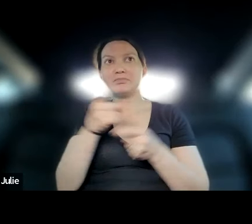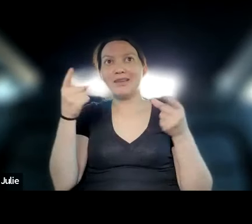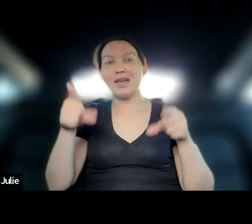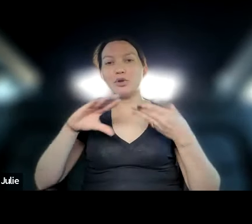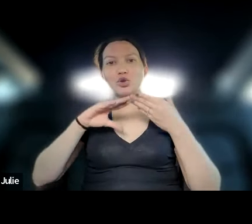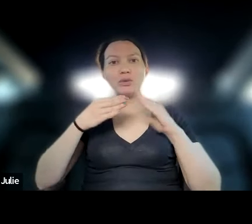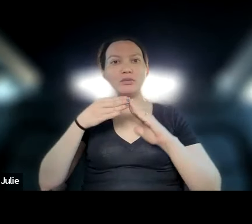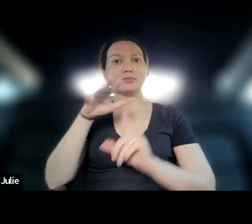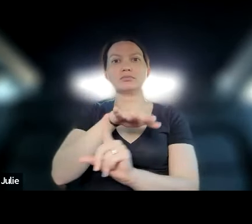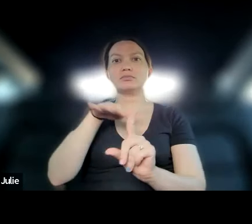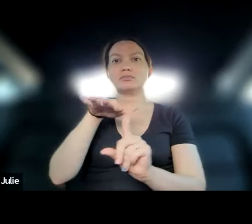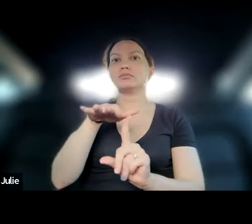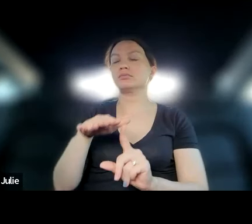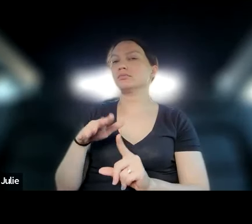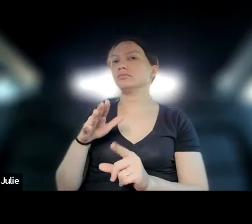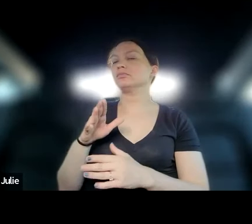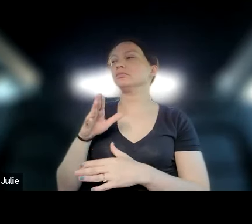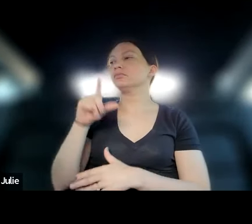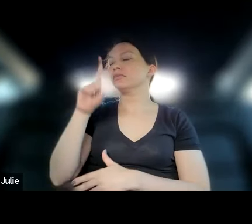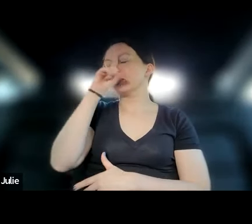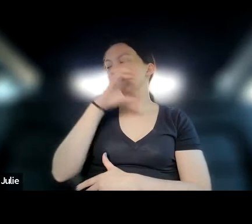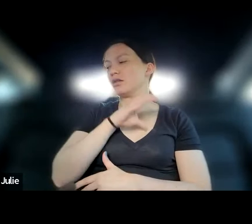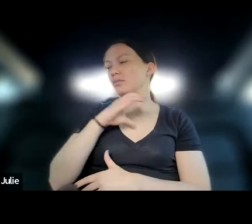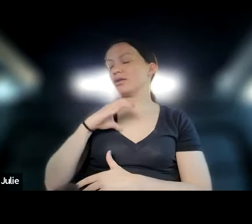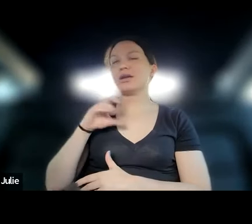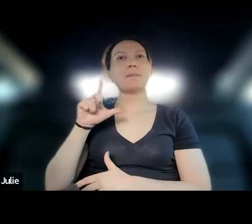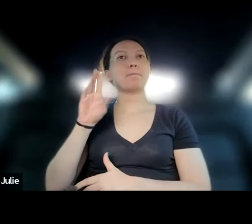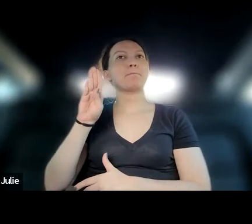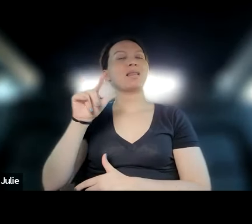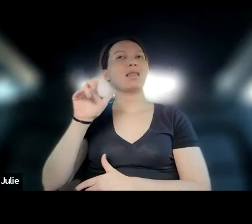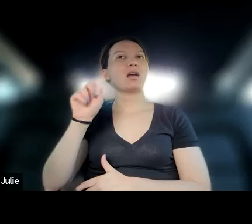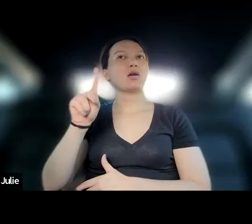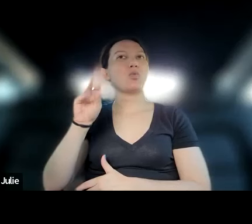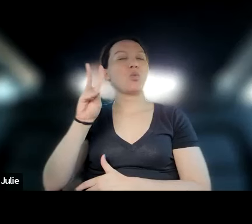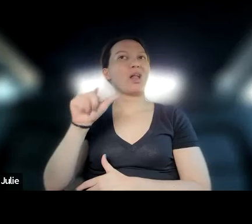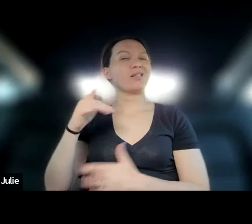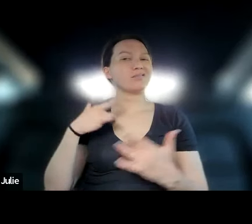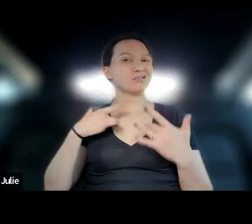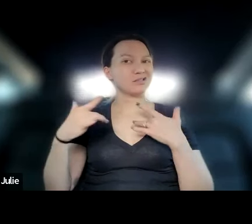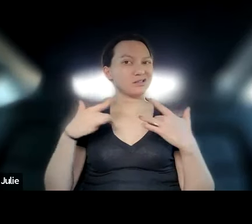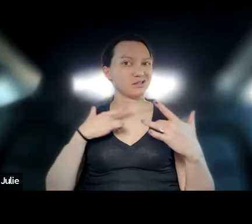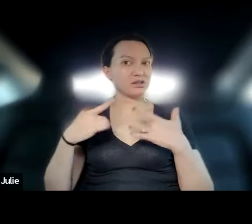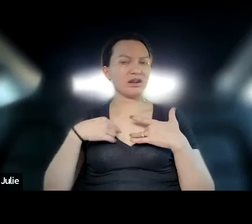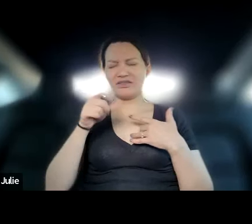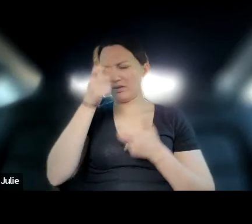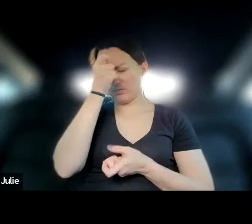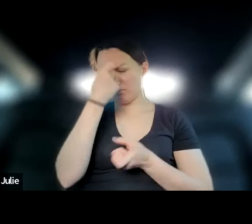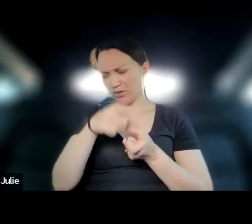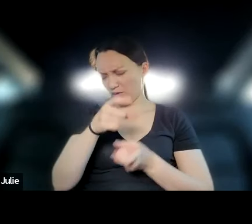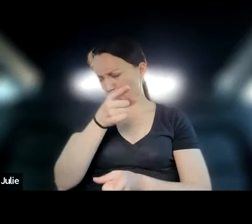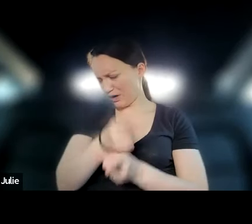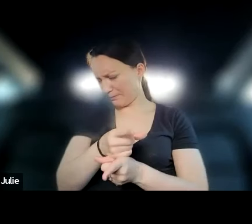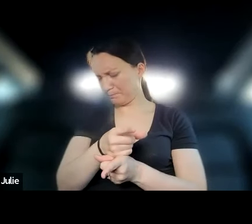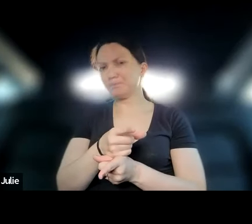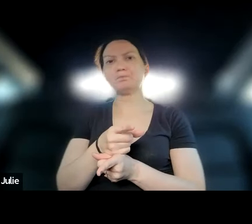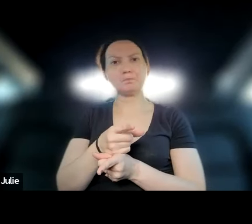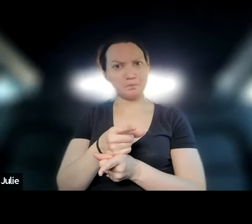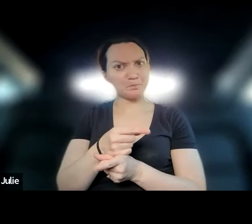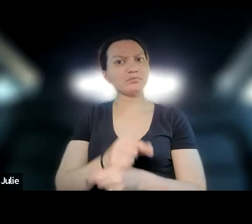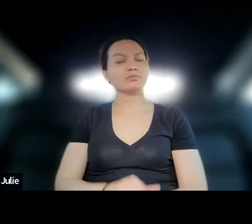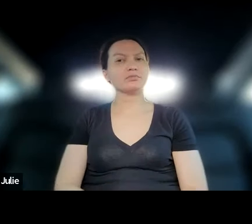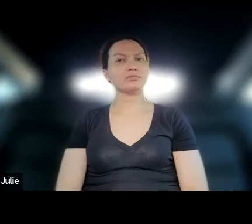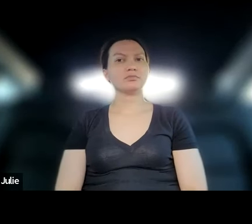I think it was Commissioner Blackwell who was very concerned about that, if memory serves, from the ANC.